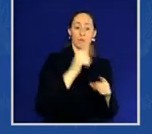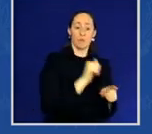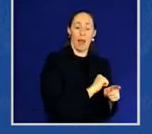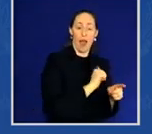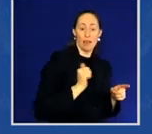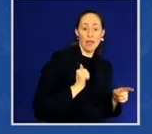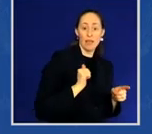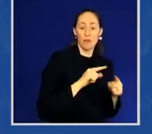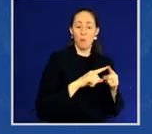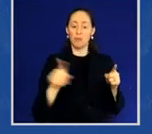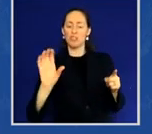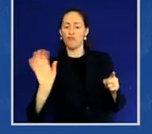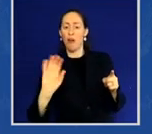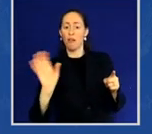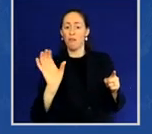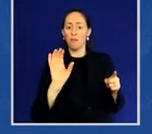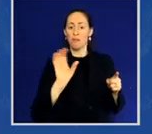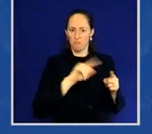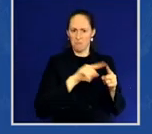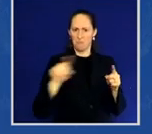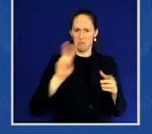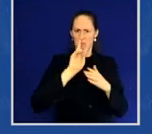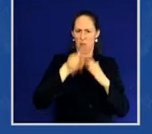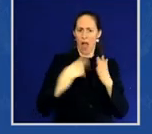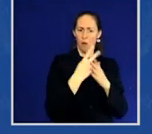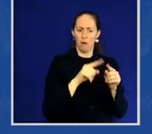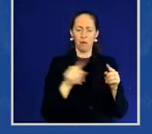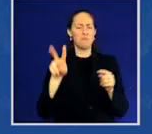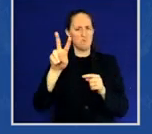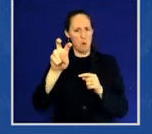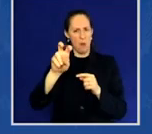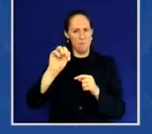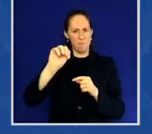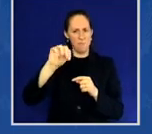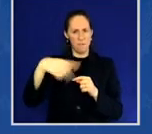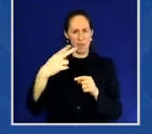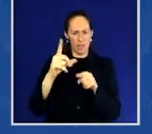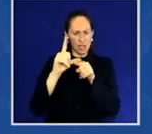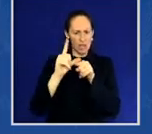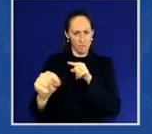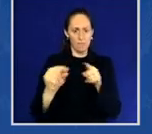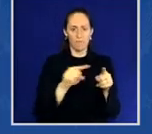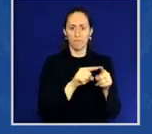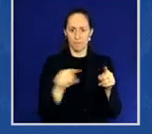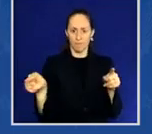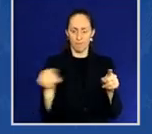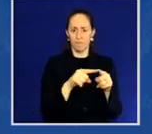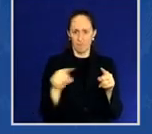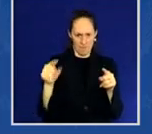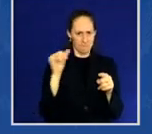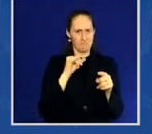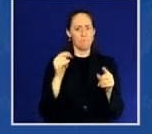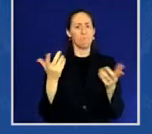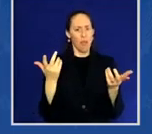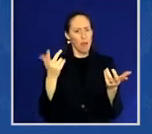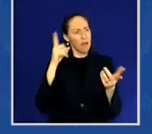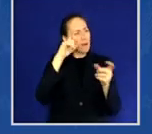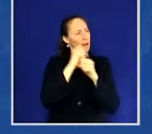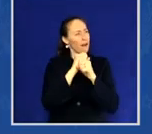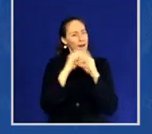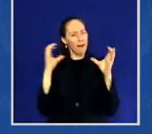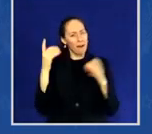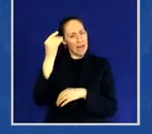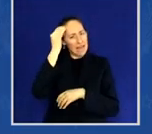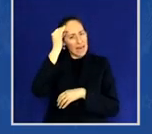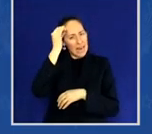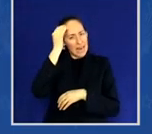miles an hour, and 2.5-hour trip between Chicago and Detroit, or faster and more regular trips between